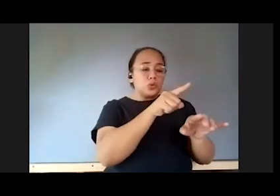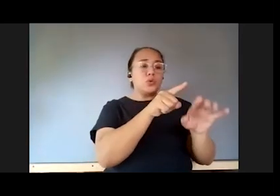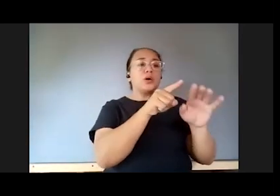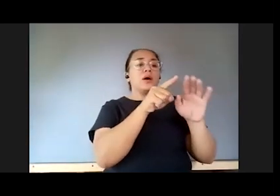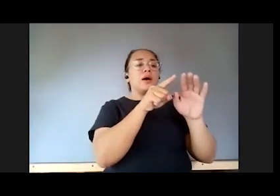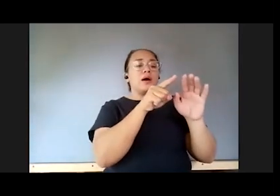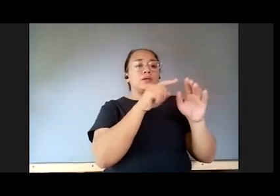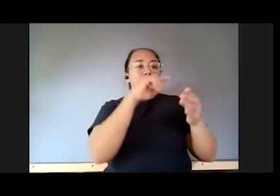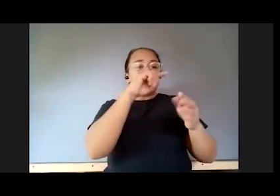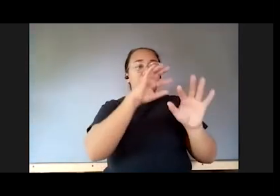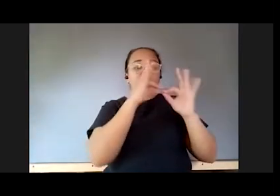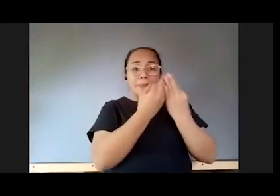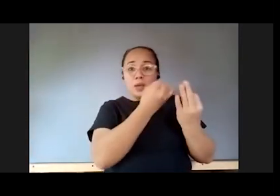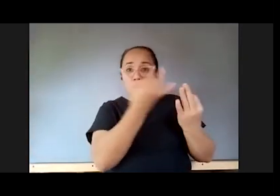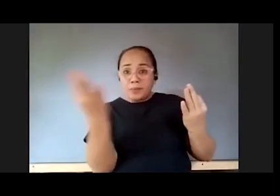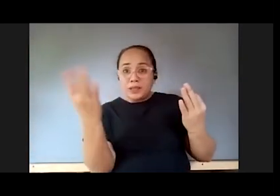in the same way.